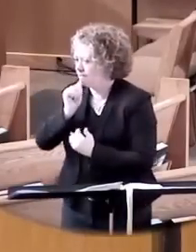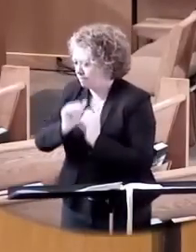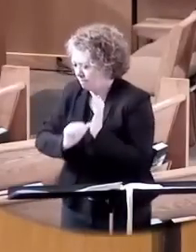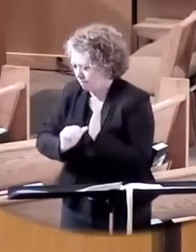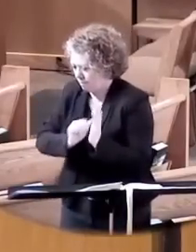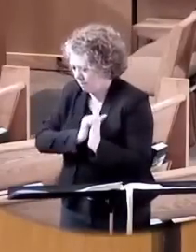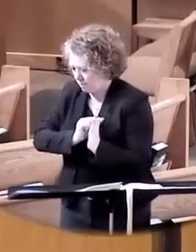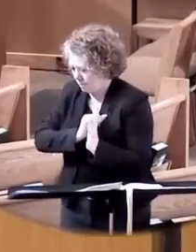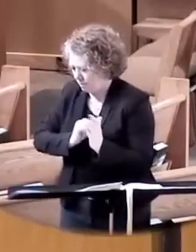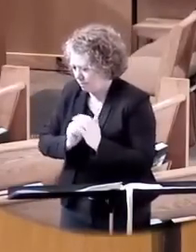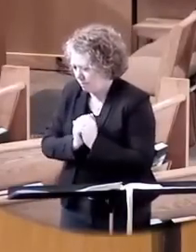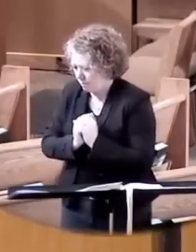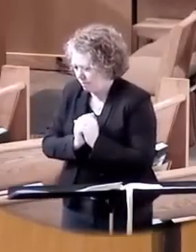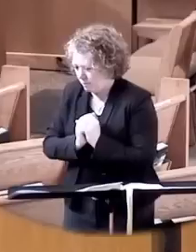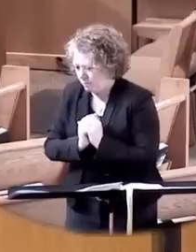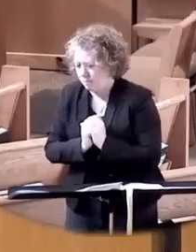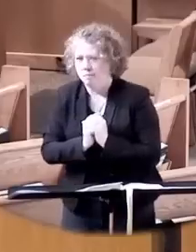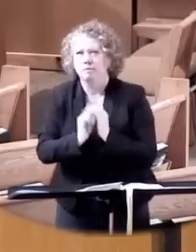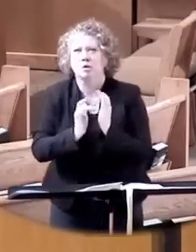to you, O Lord.